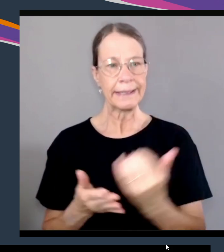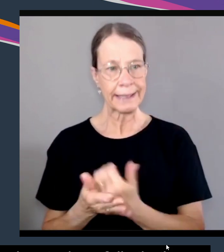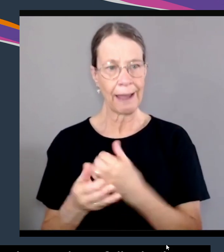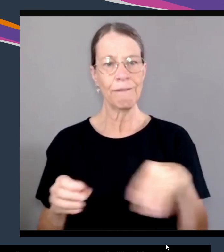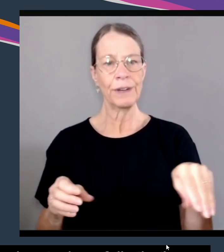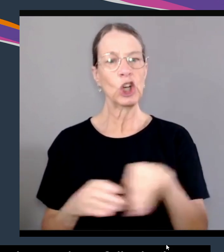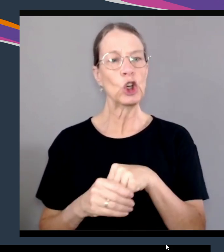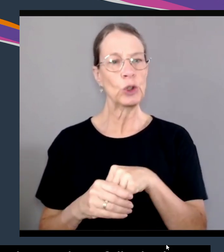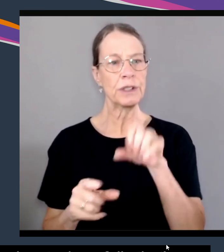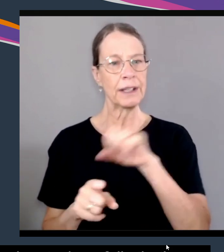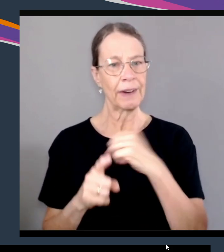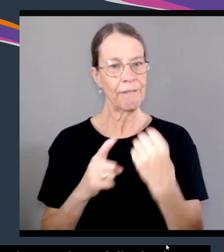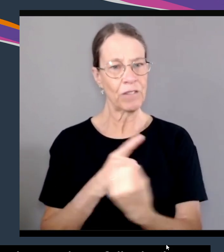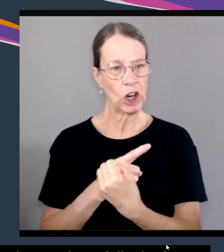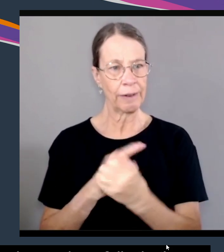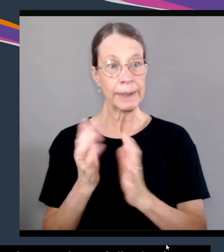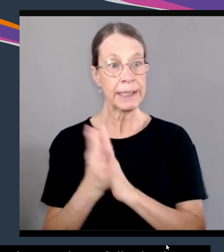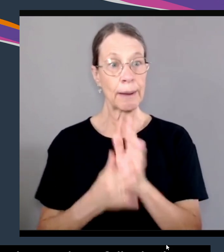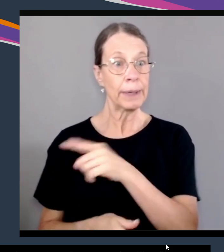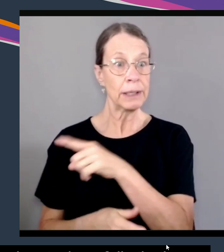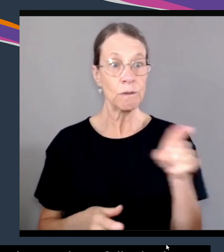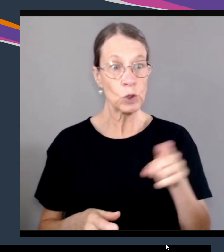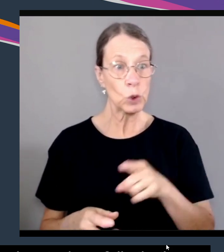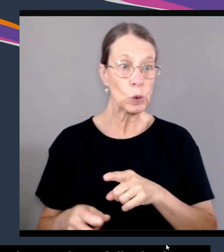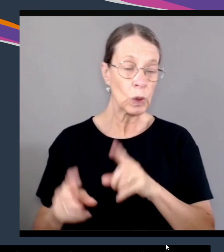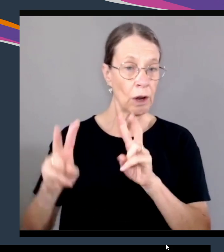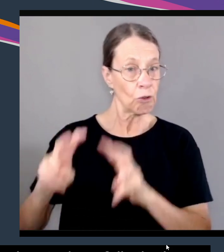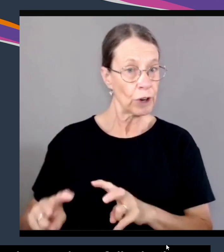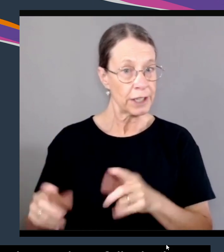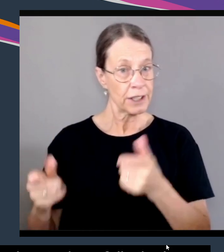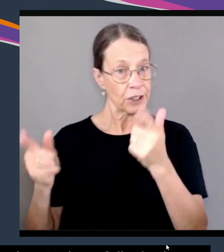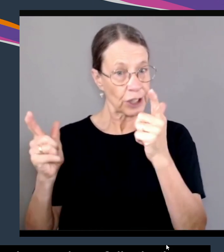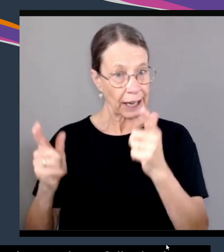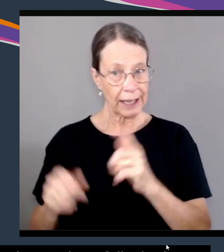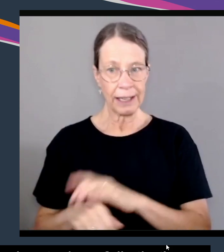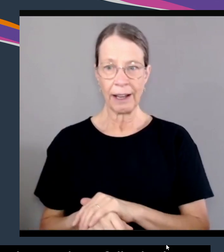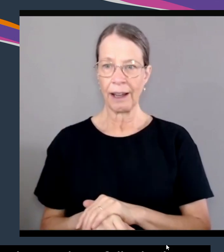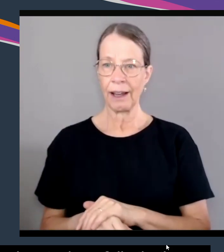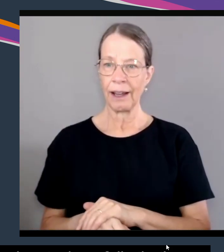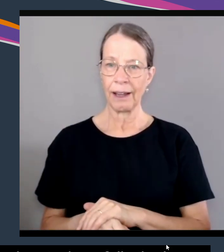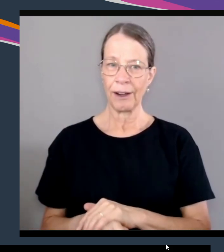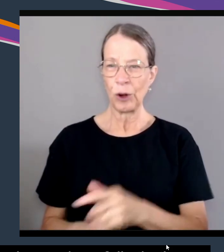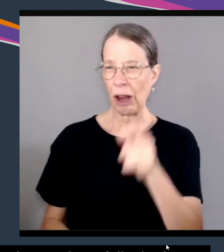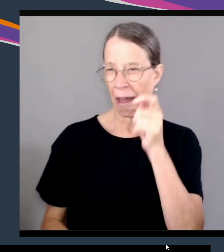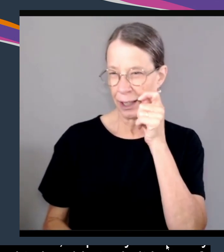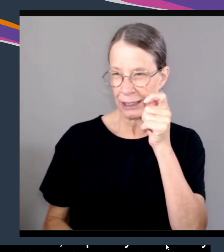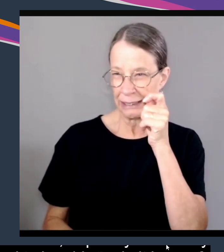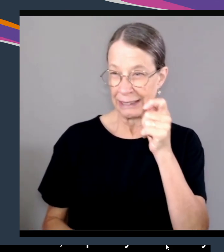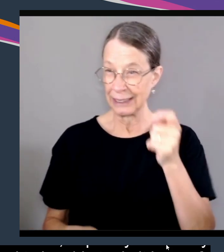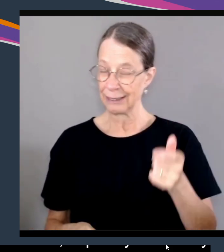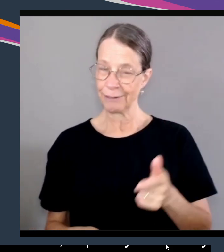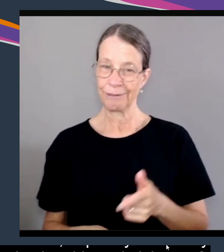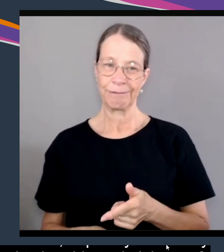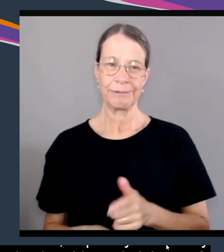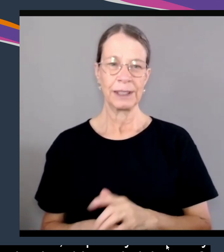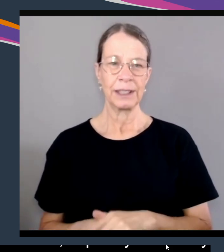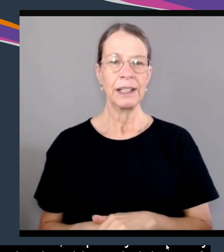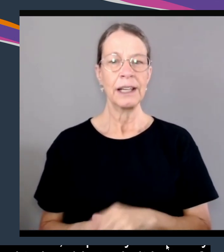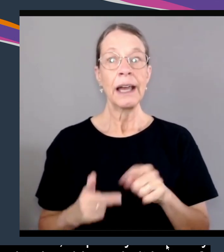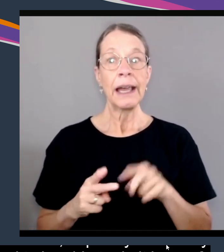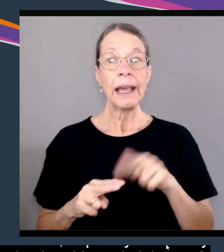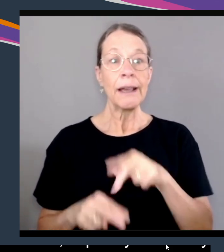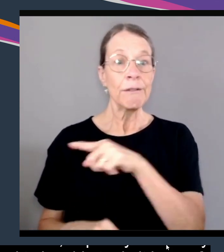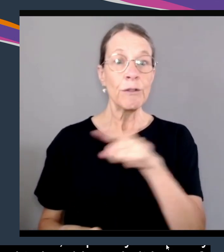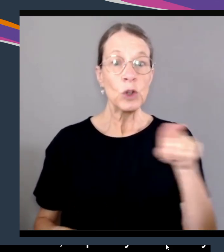as research leaders and chief investigators is that if you want to